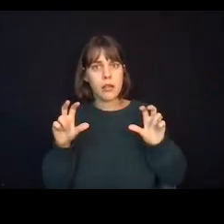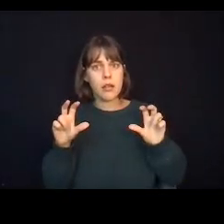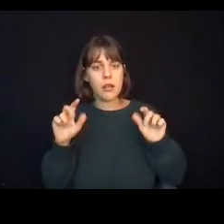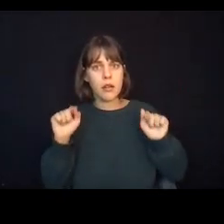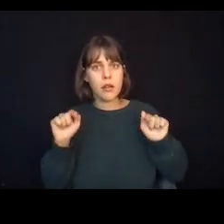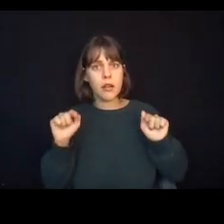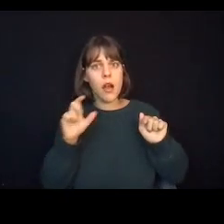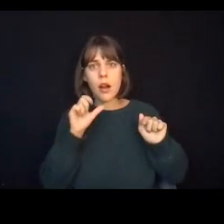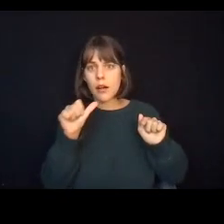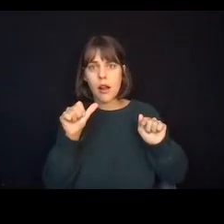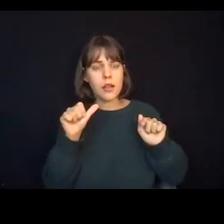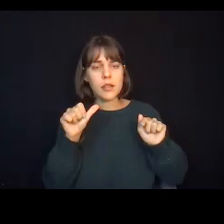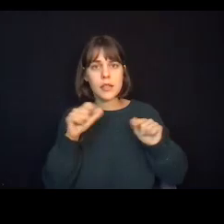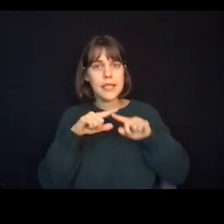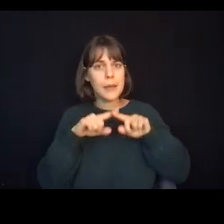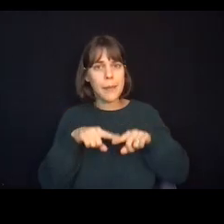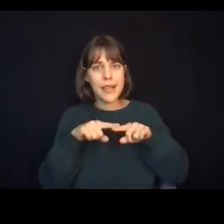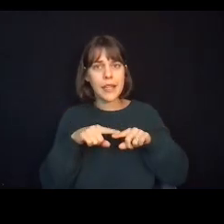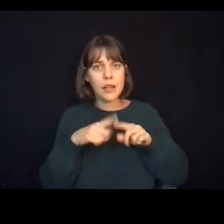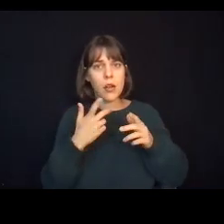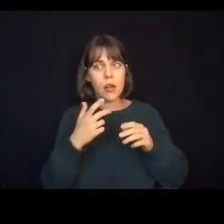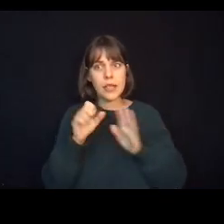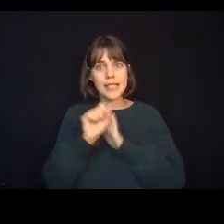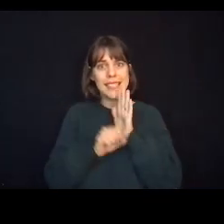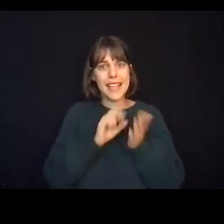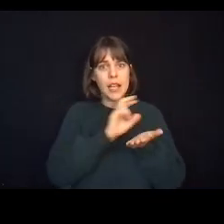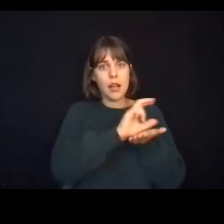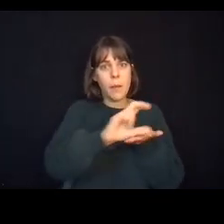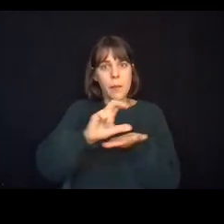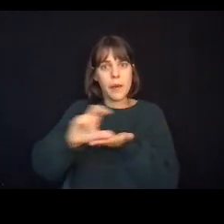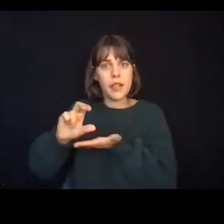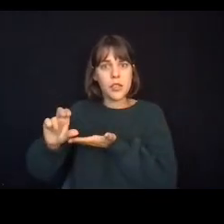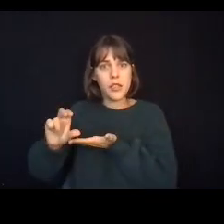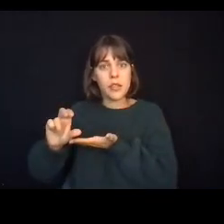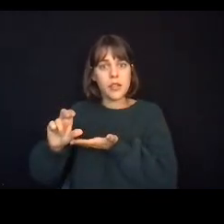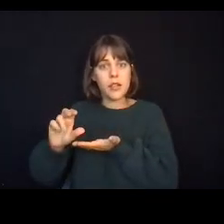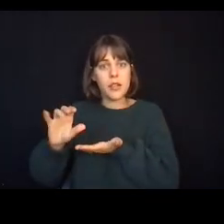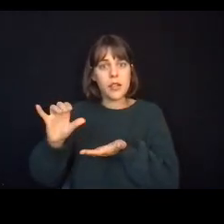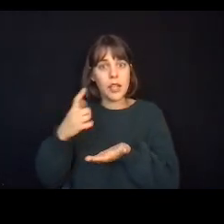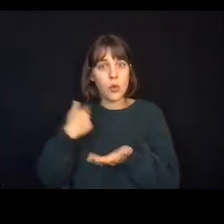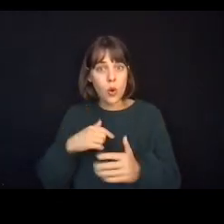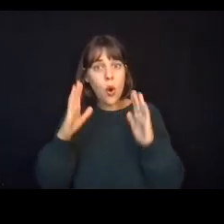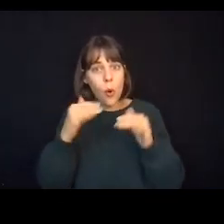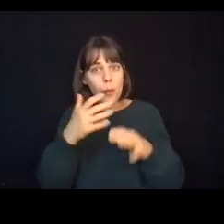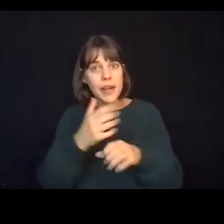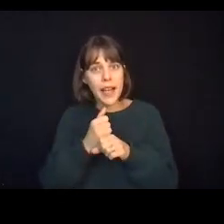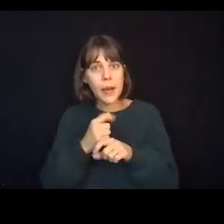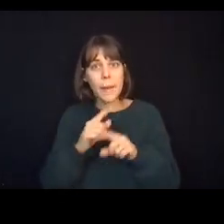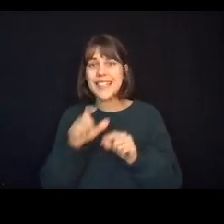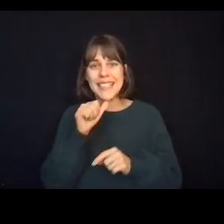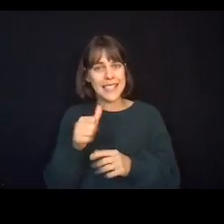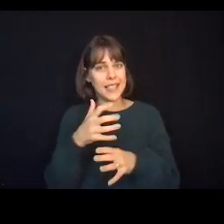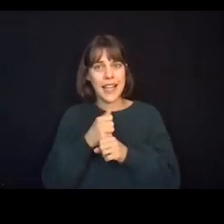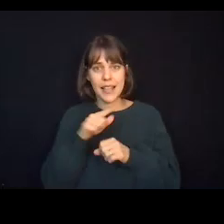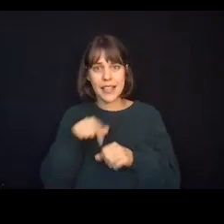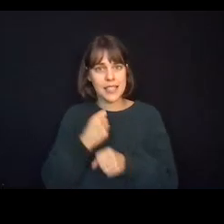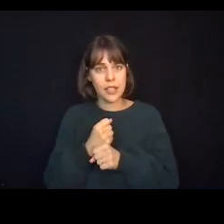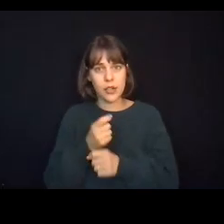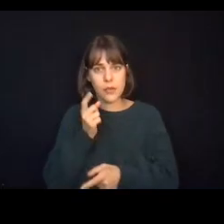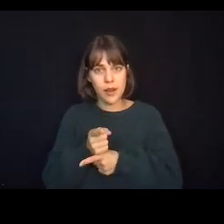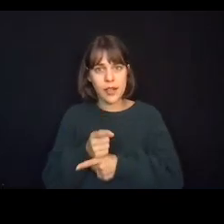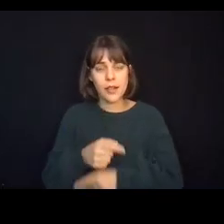dependent on appropriations, unlike what we were hoping to get but didn't get this year, right? Yes,